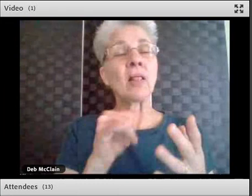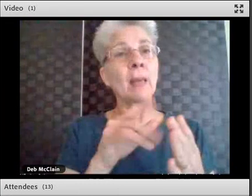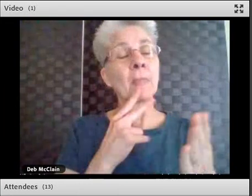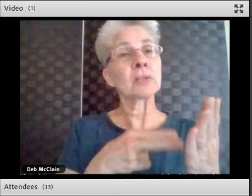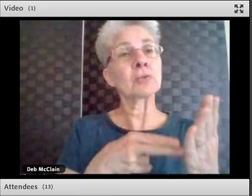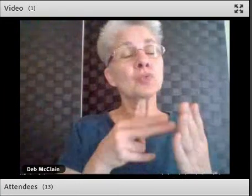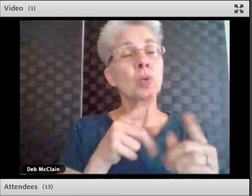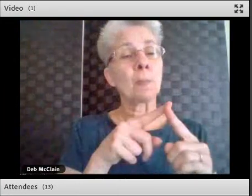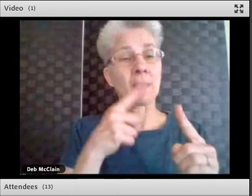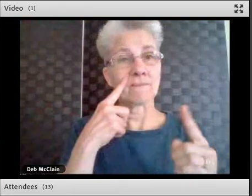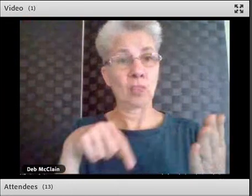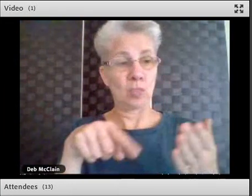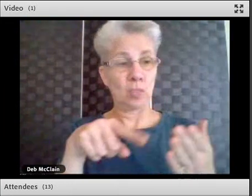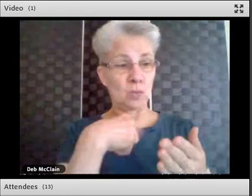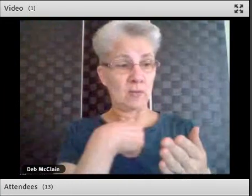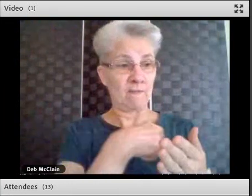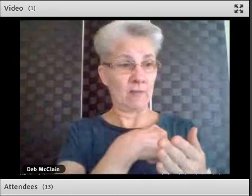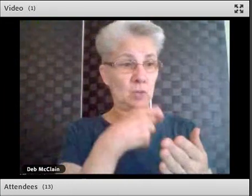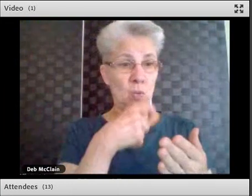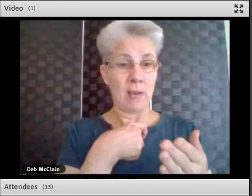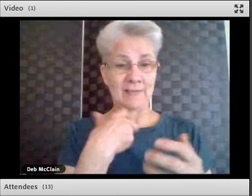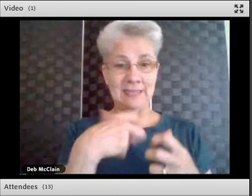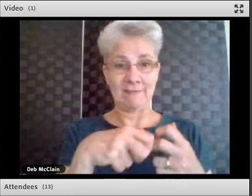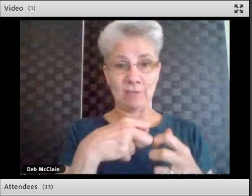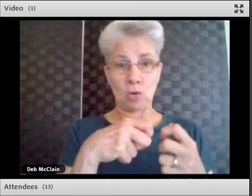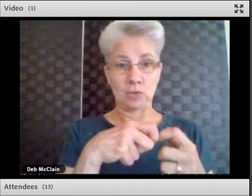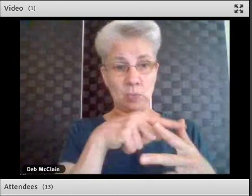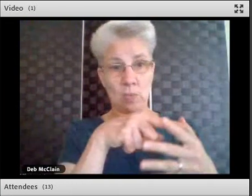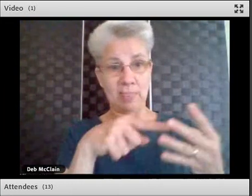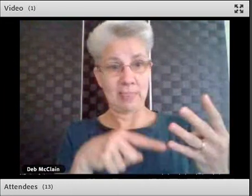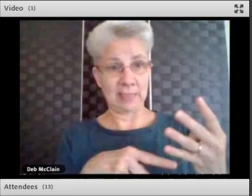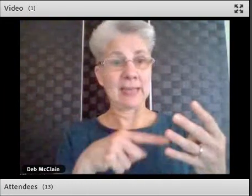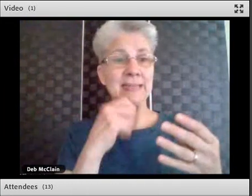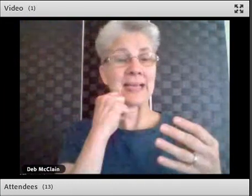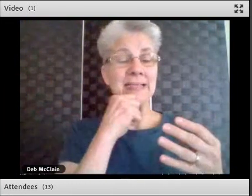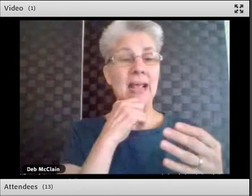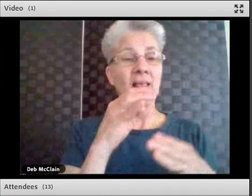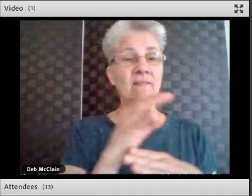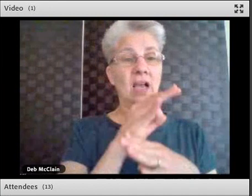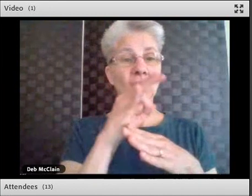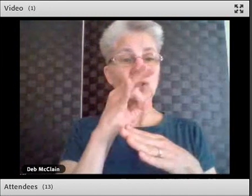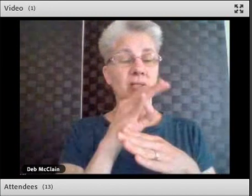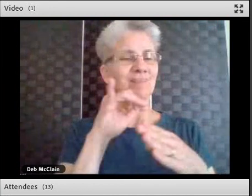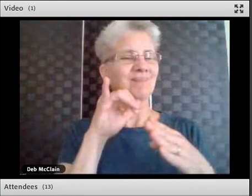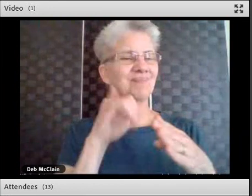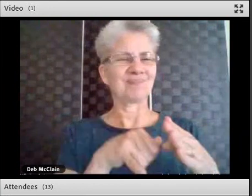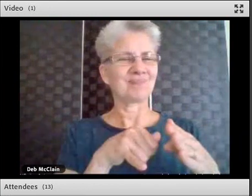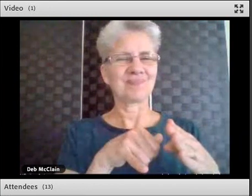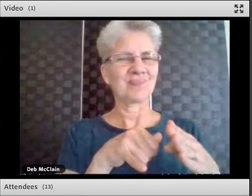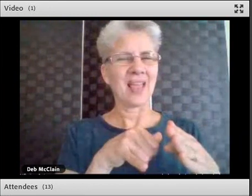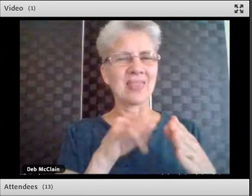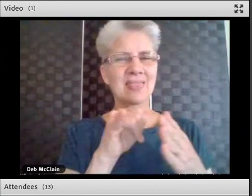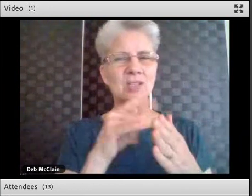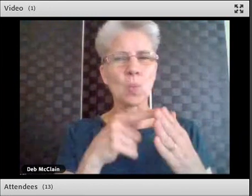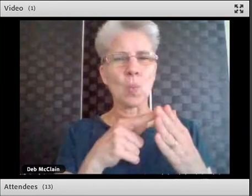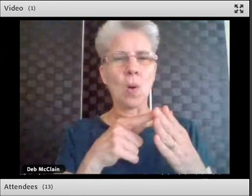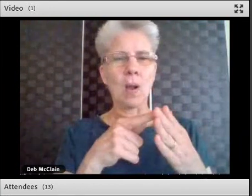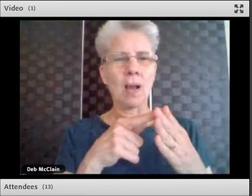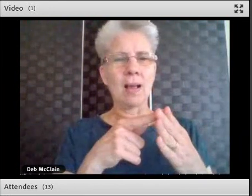be true, but for those of us who have difficulties with these daily functions, that's what renders